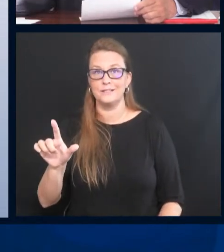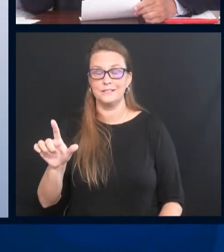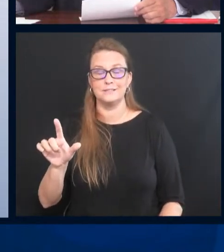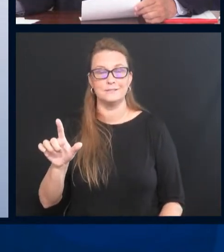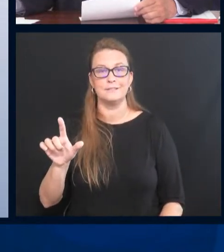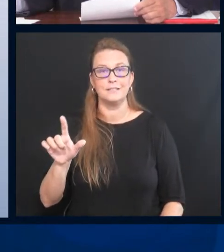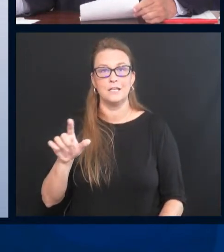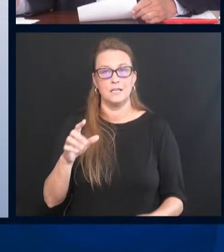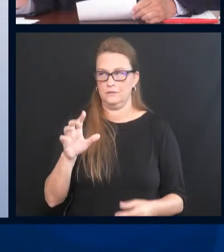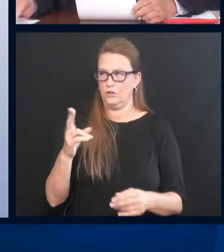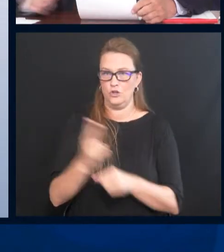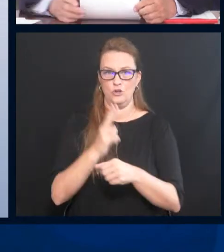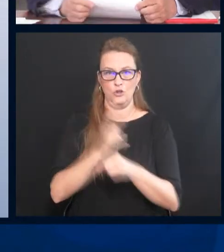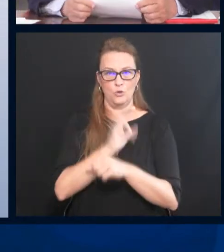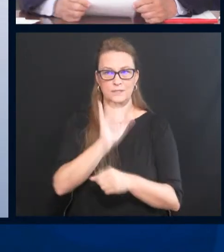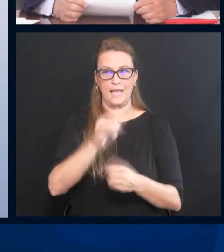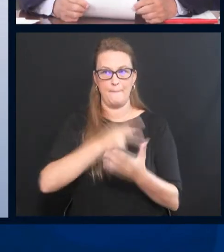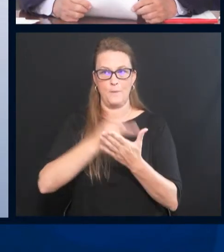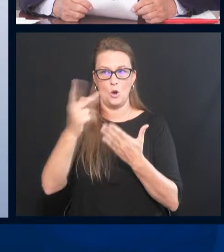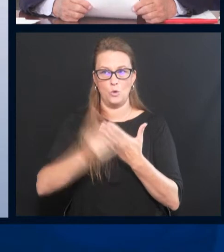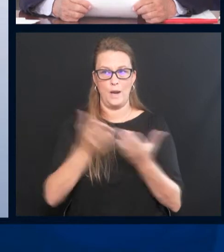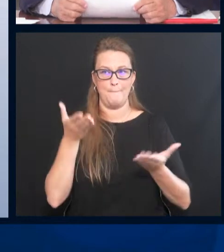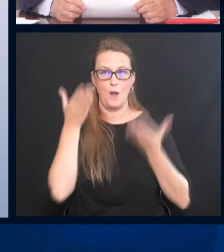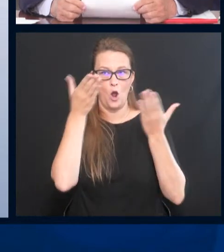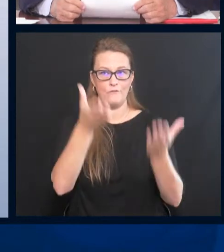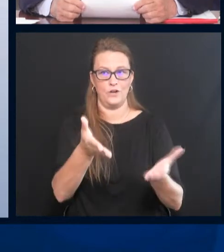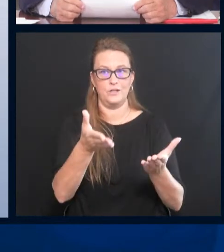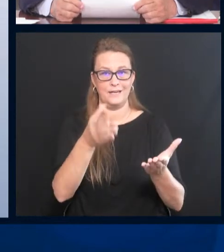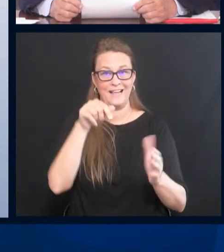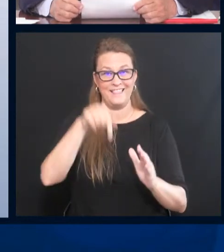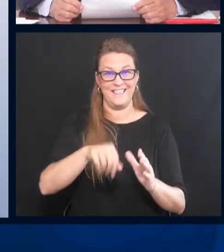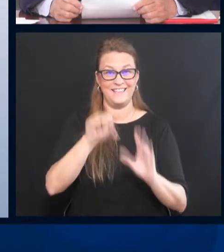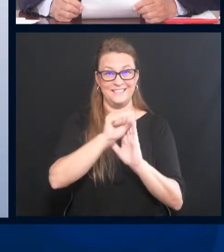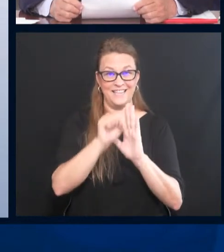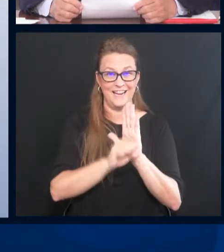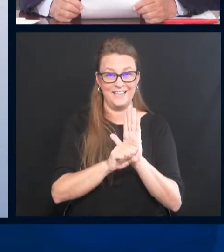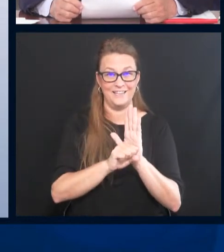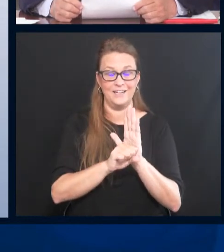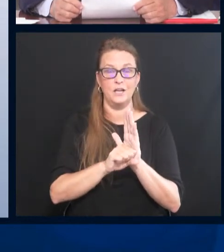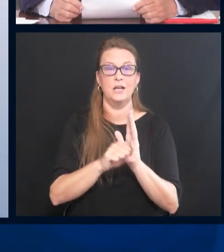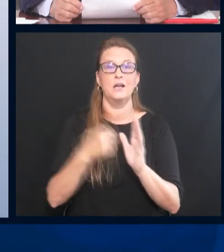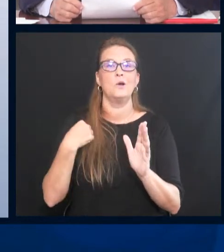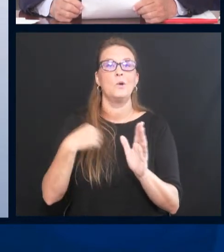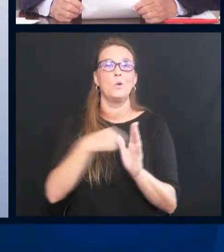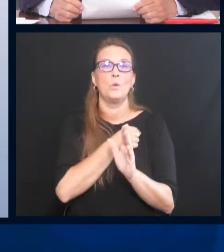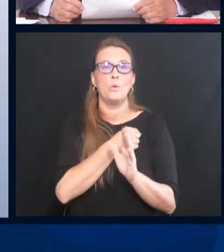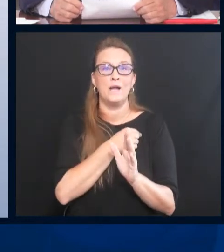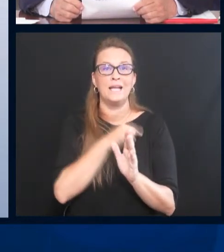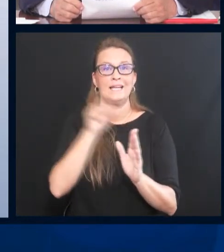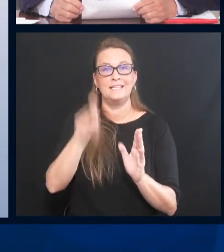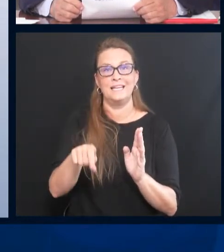money that's going to be in our system in this state. And absolutely, we need to